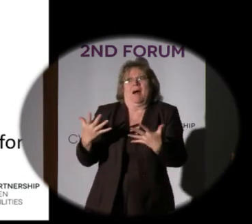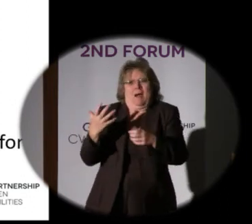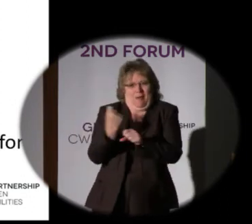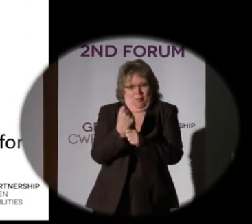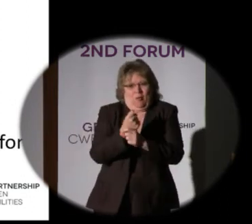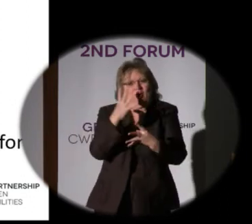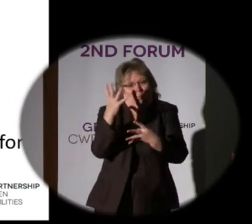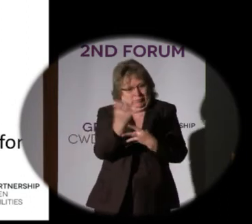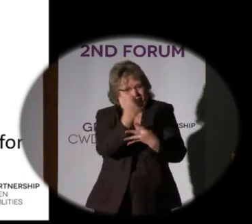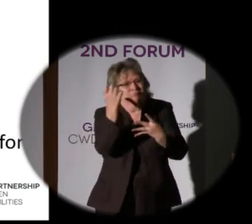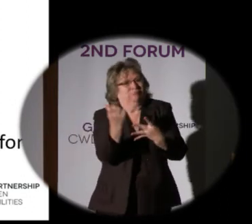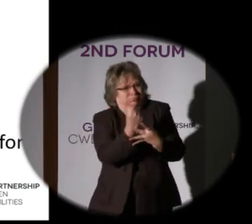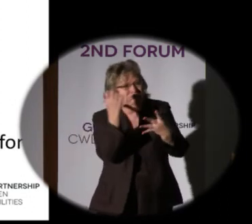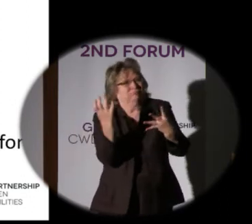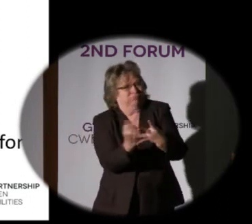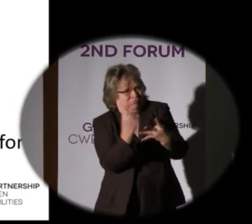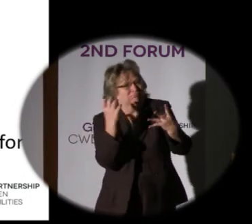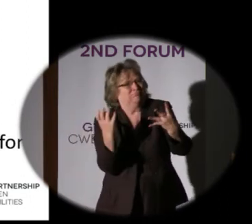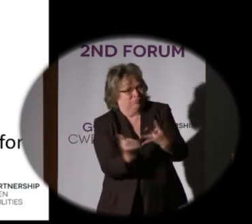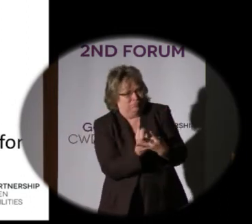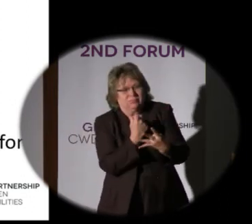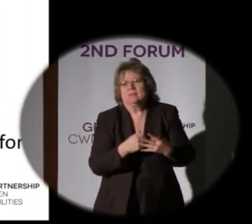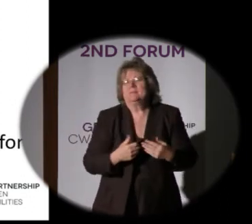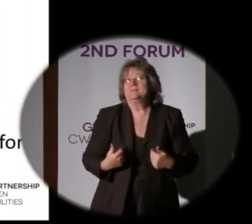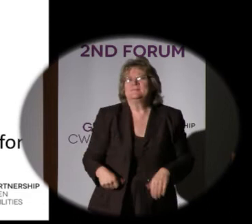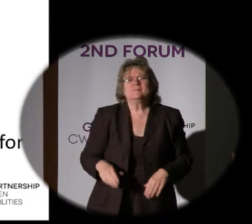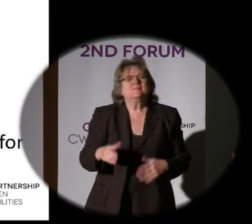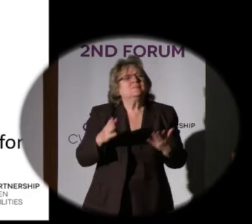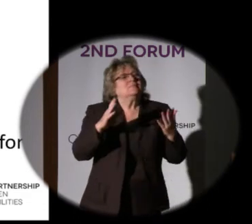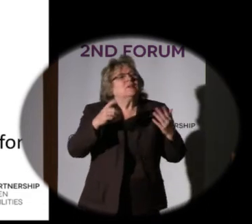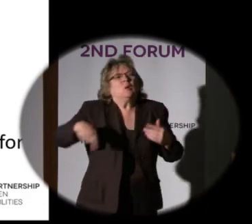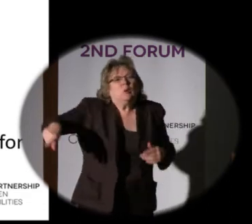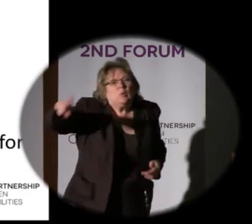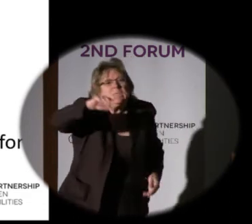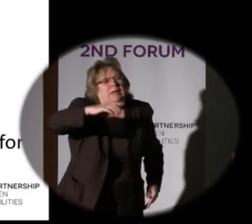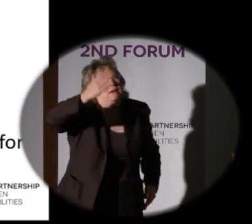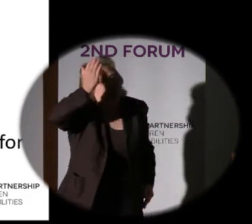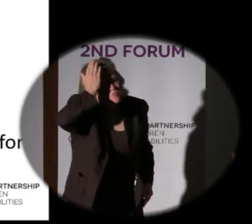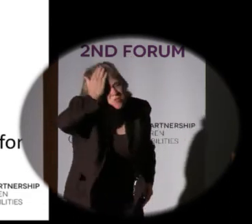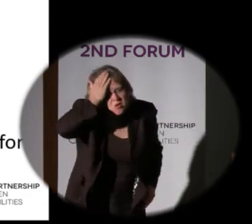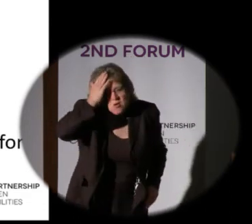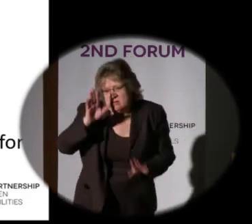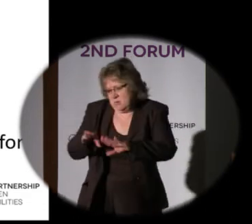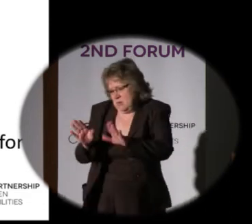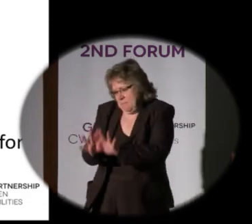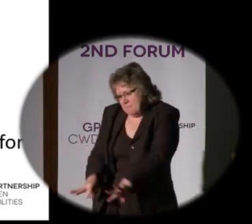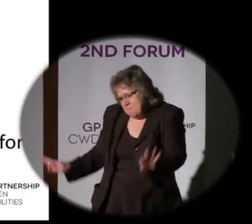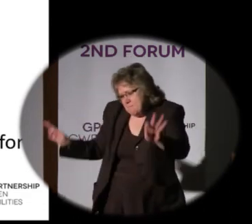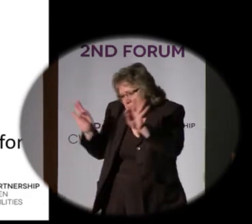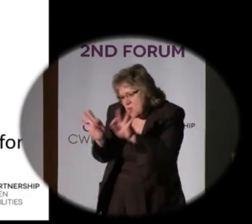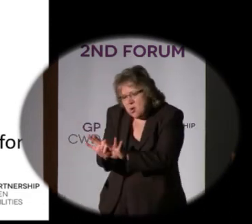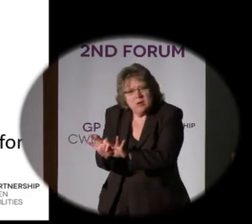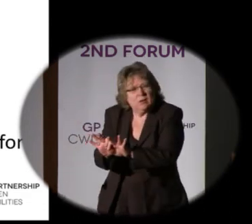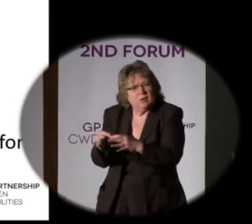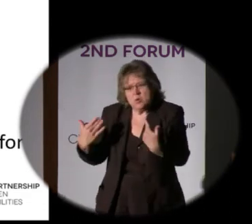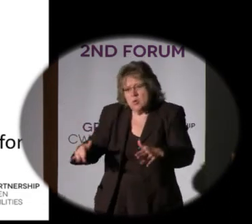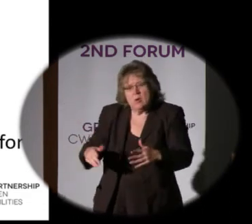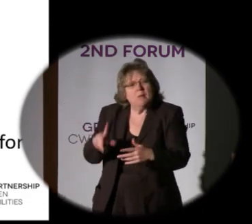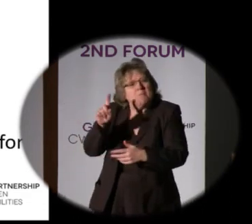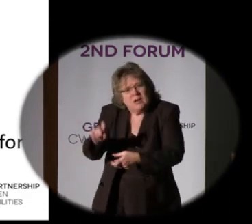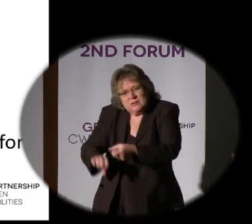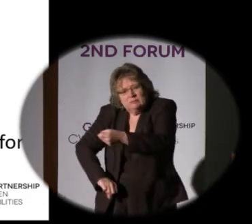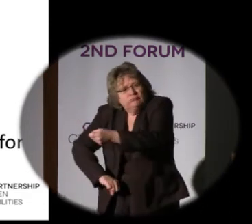parts. The demand for change is here. We just merely jumped into the window for it. I'd like to now